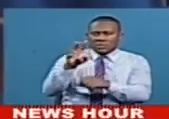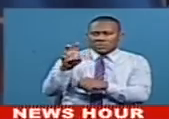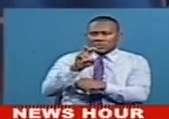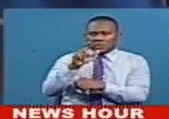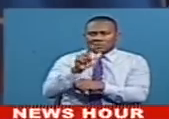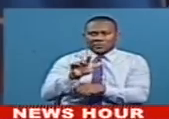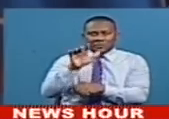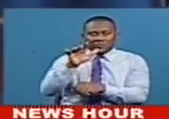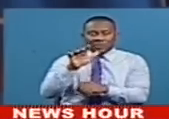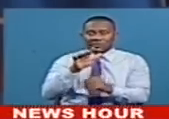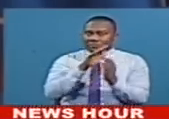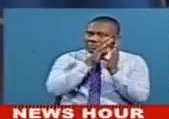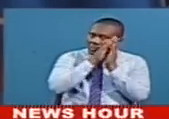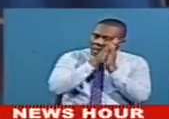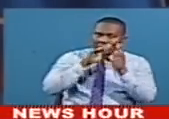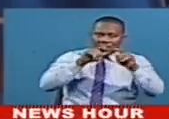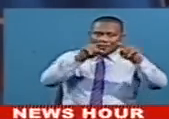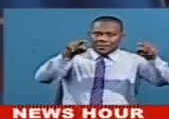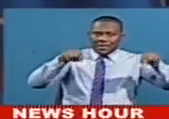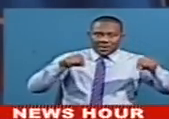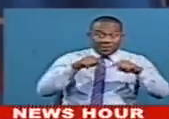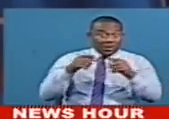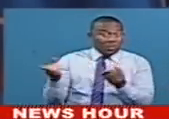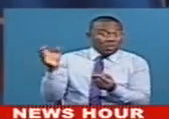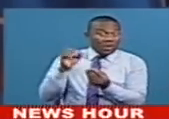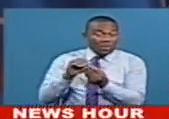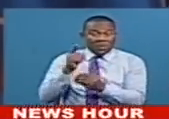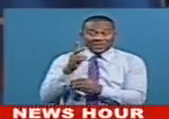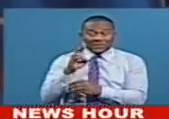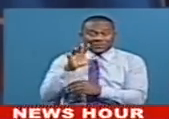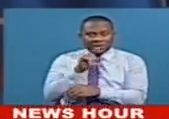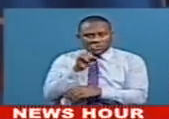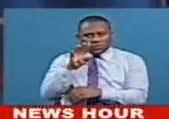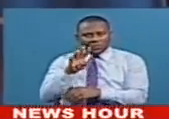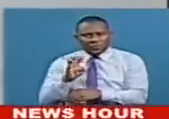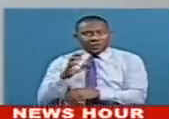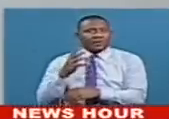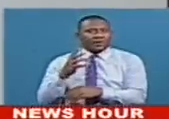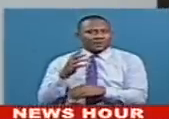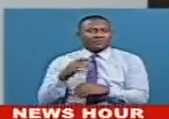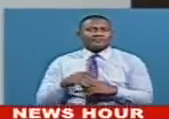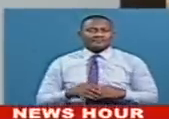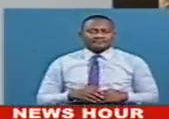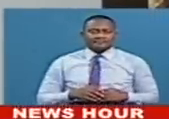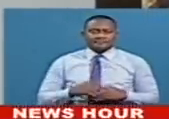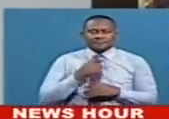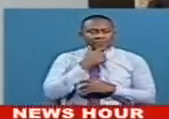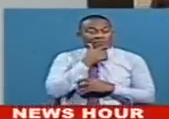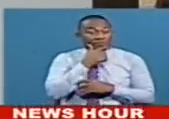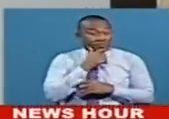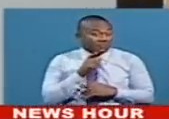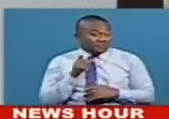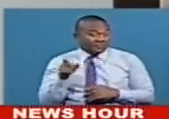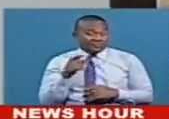225 beds to increase the 175 to 400 bed capacity of Bolga Regional Hospital. President Akufo-Addo said he